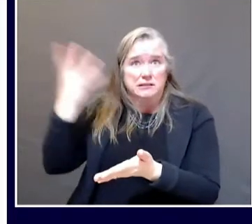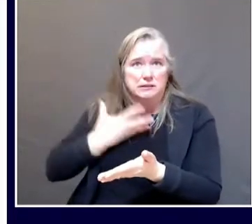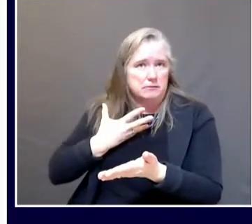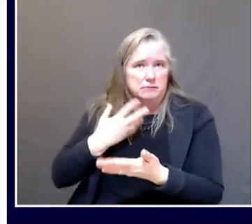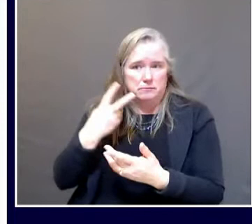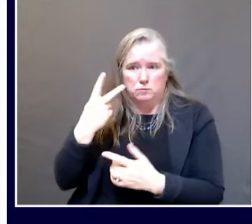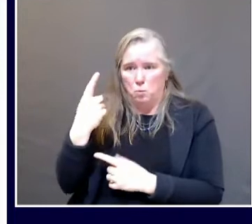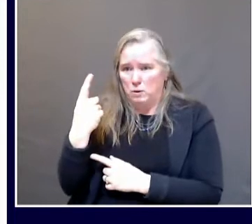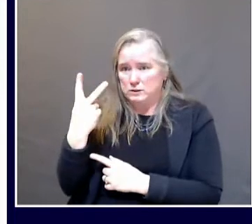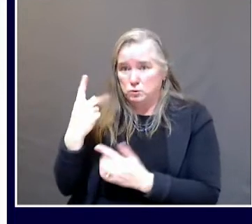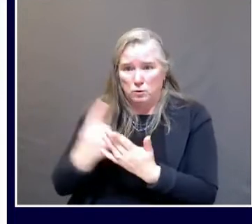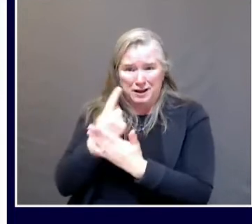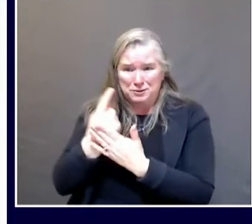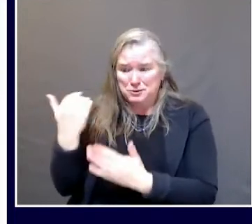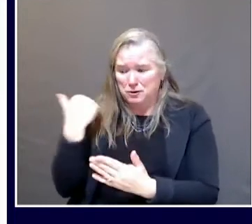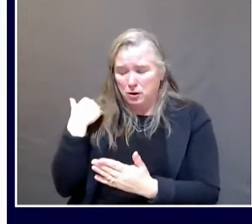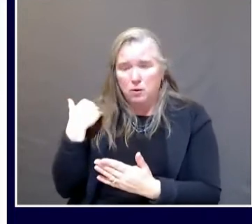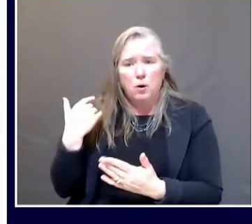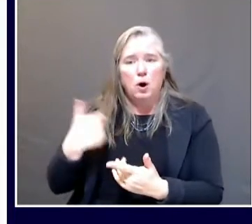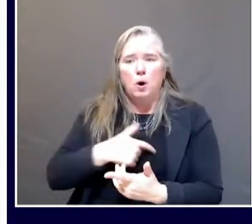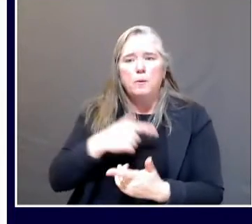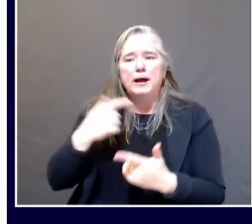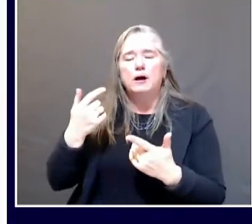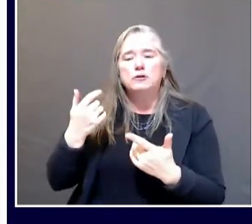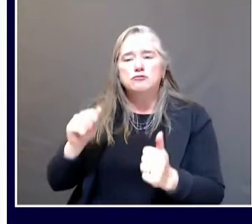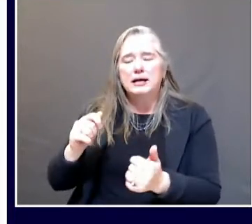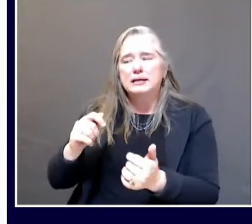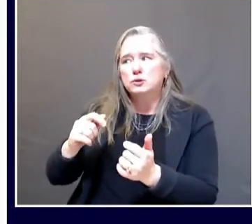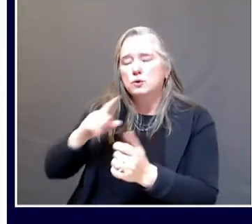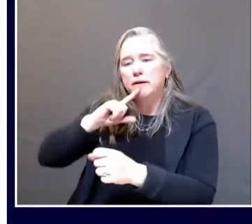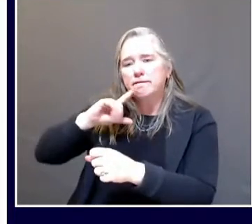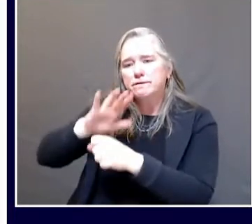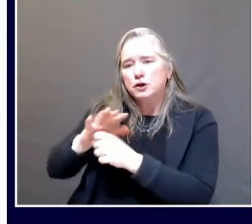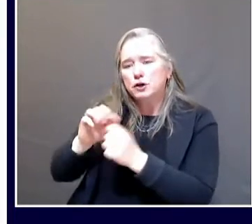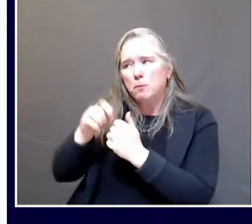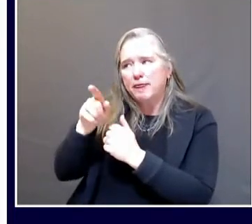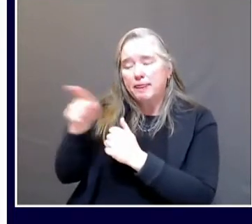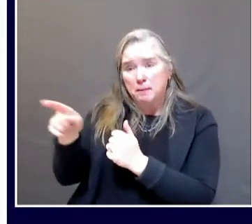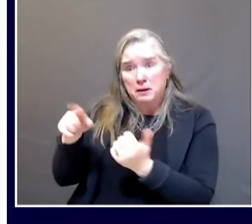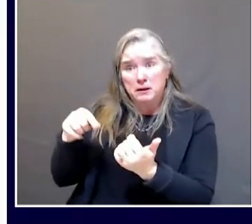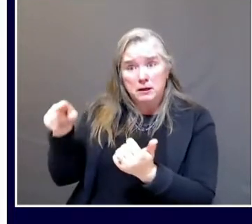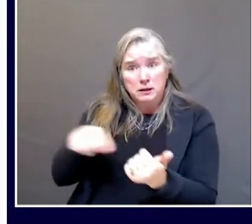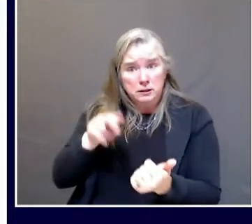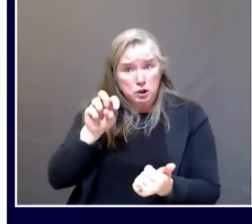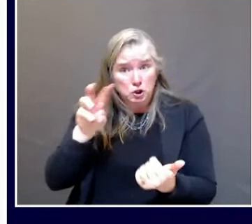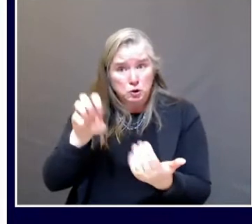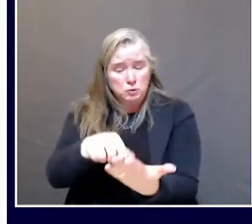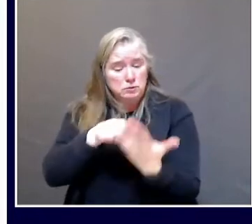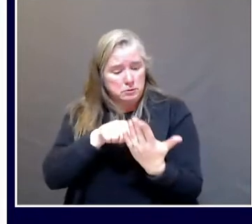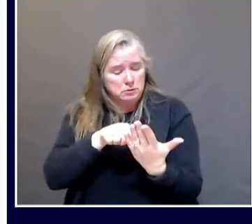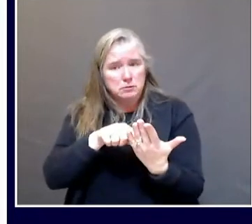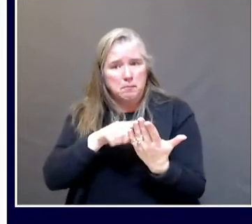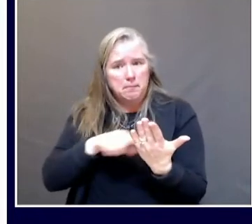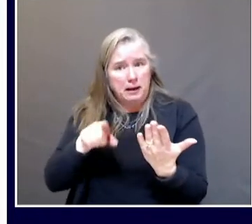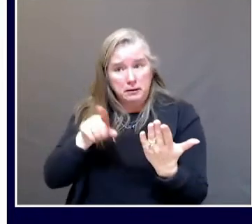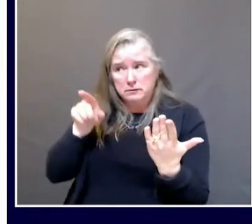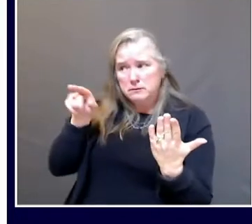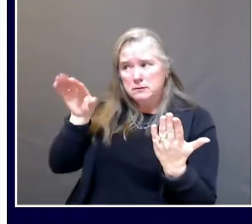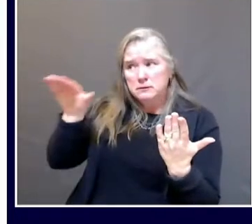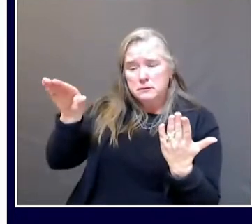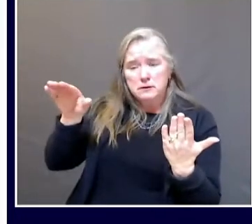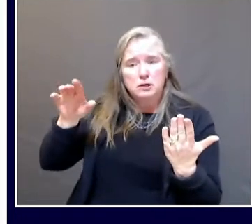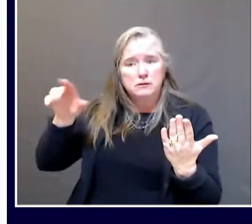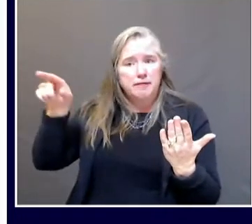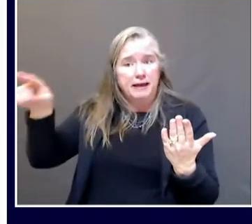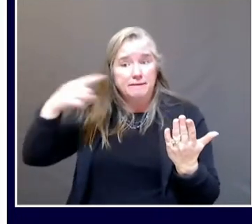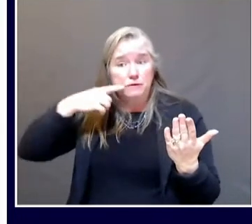and reconfirmed both with this administration and the incoming one before we change our plans. It's important for Maine people to know that we are